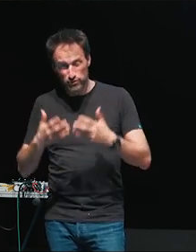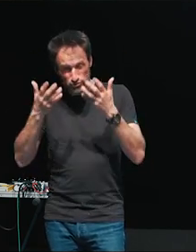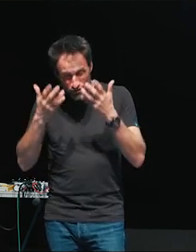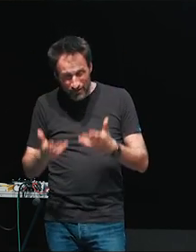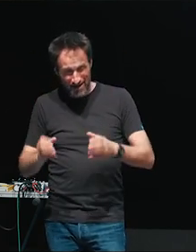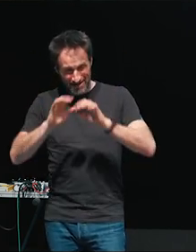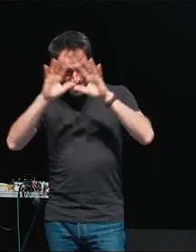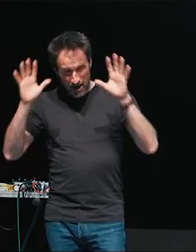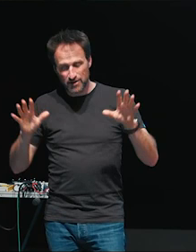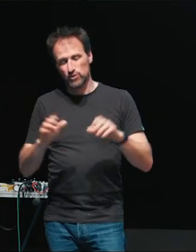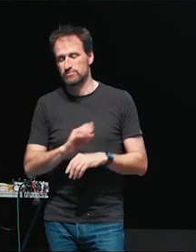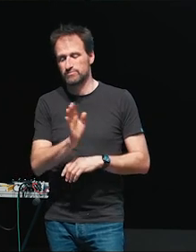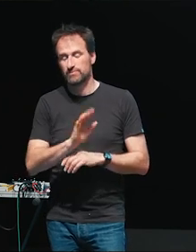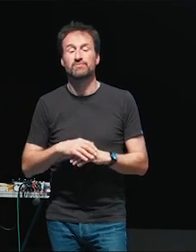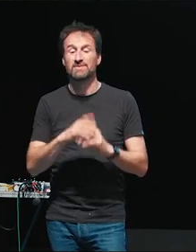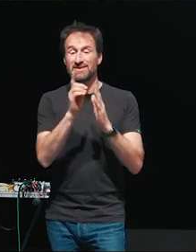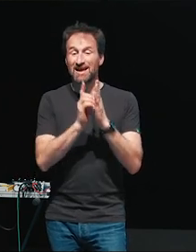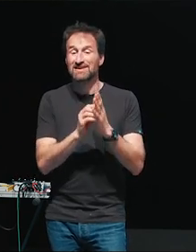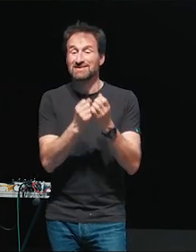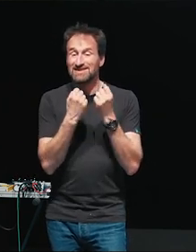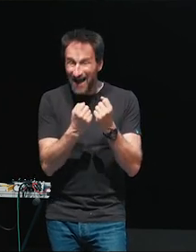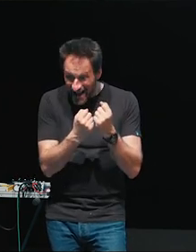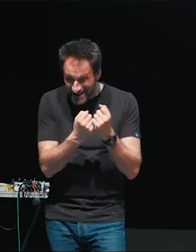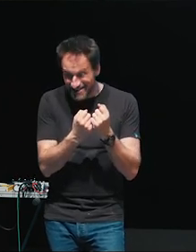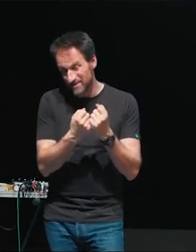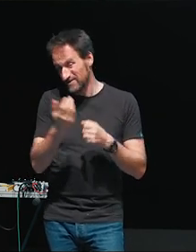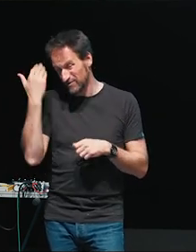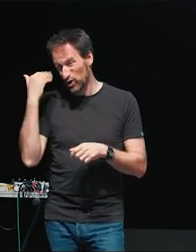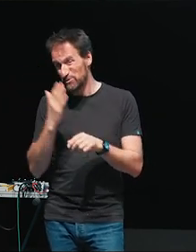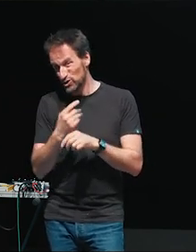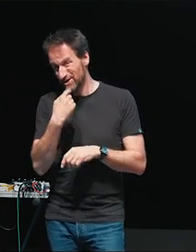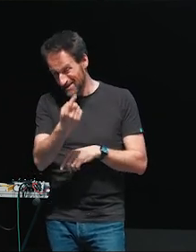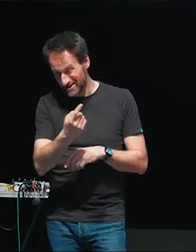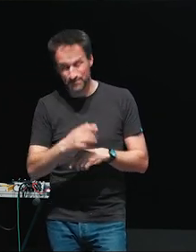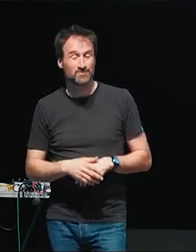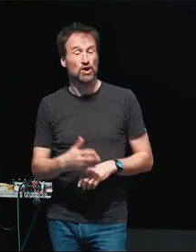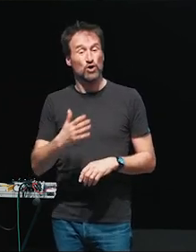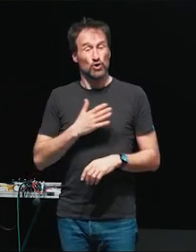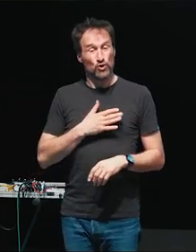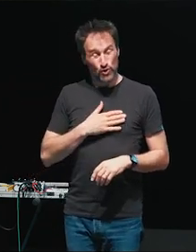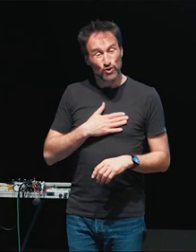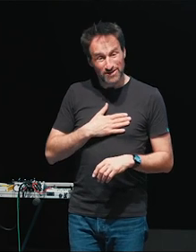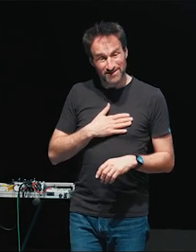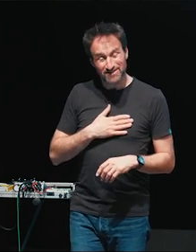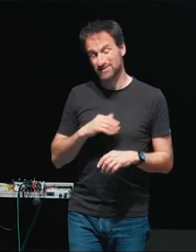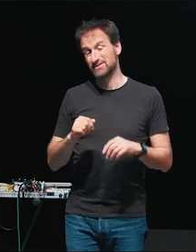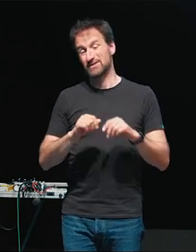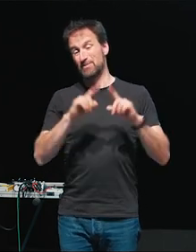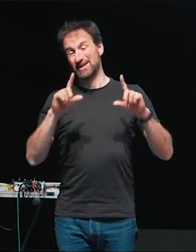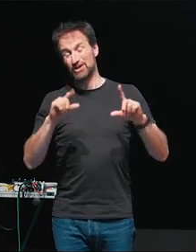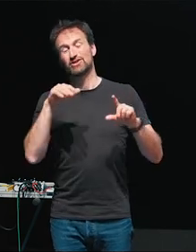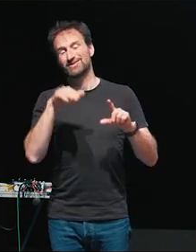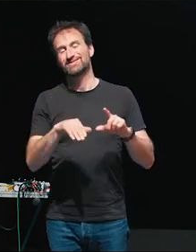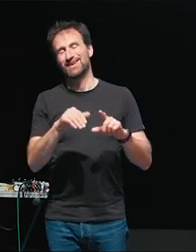data security is something I talked about earlier. So in our application, we have a small problem that you probably will